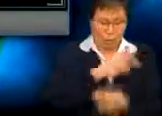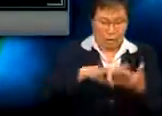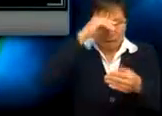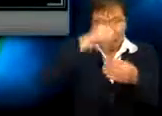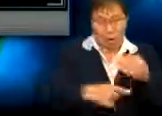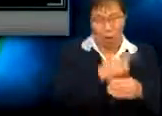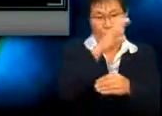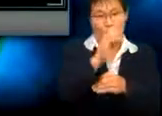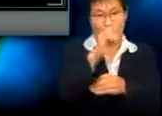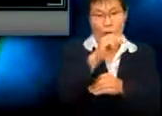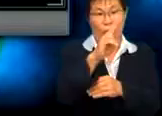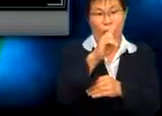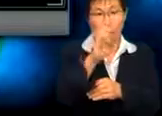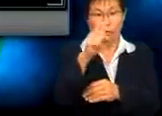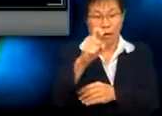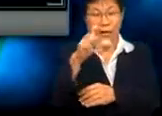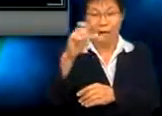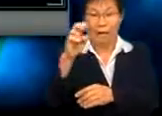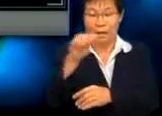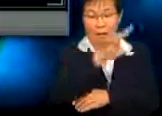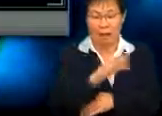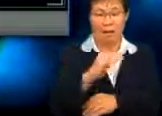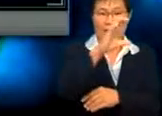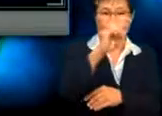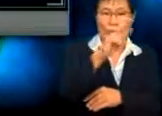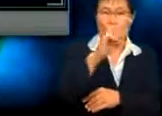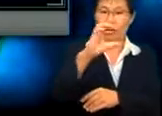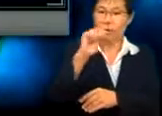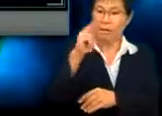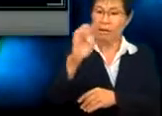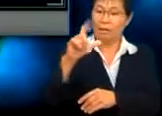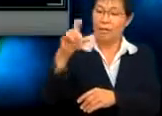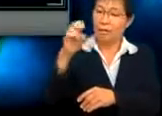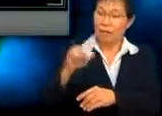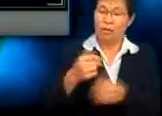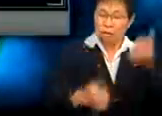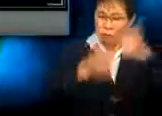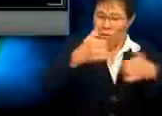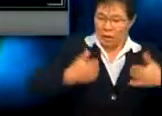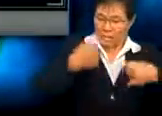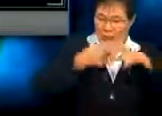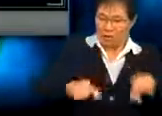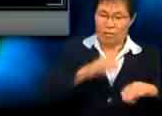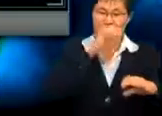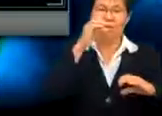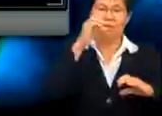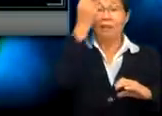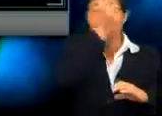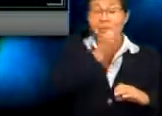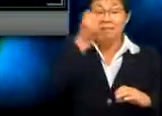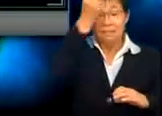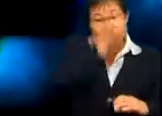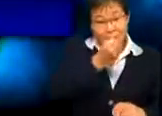learned about the convex lens and the concave lens, which have different